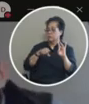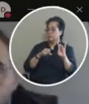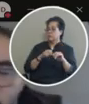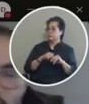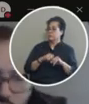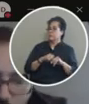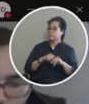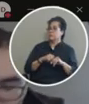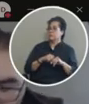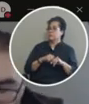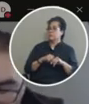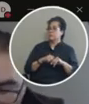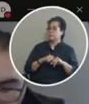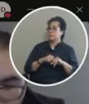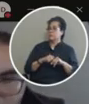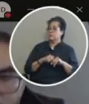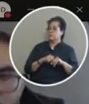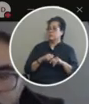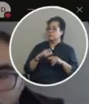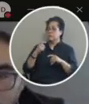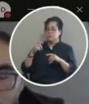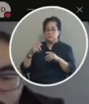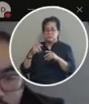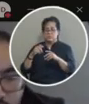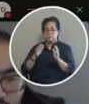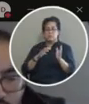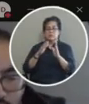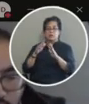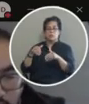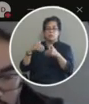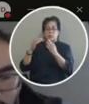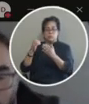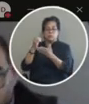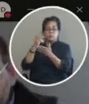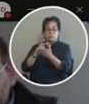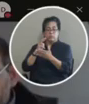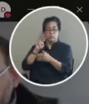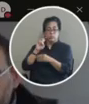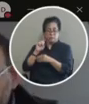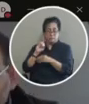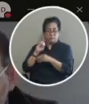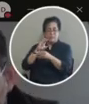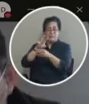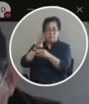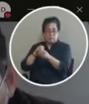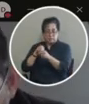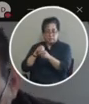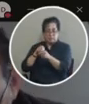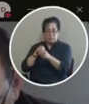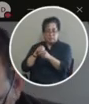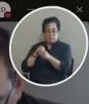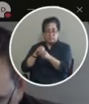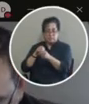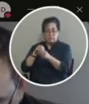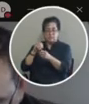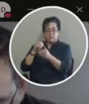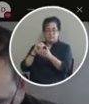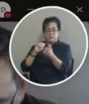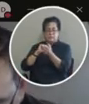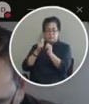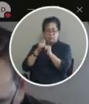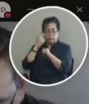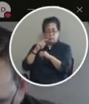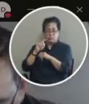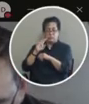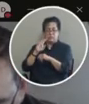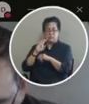Aye. Okay. Is there a motion to approve the resolution incorporating the amendment